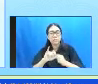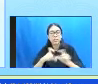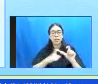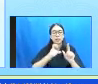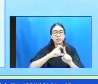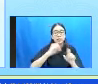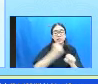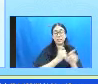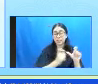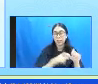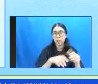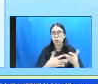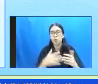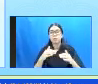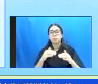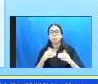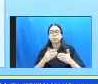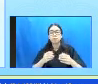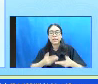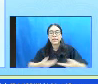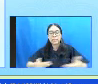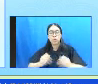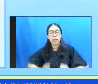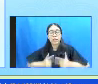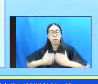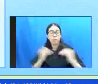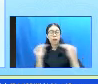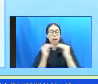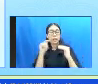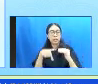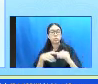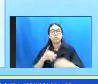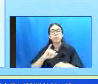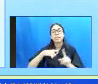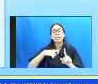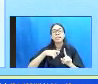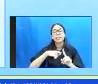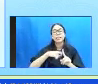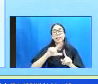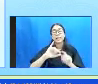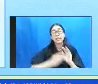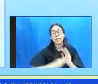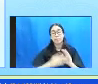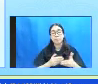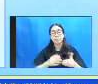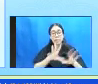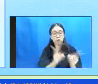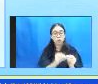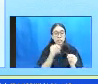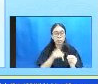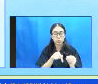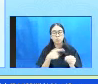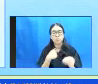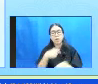action addresses a growing, burden and also unrepresented or